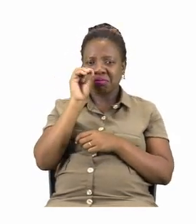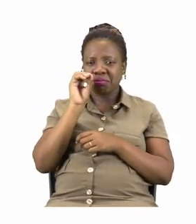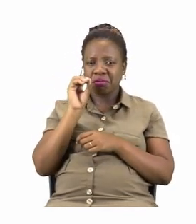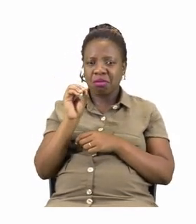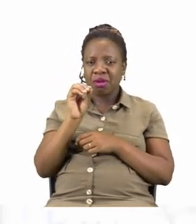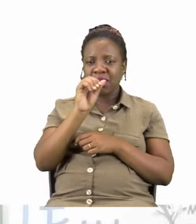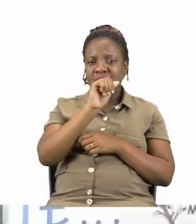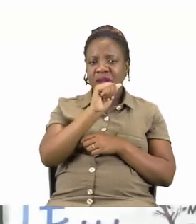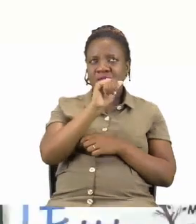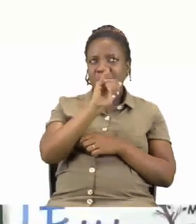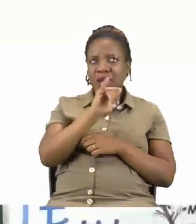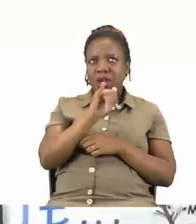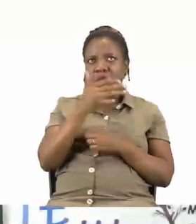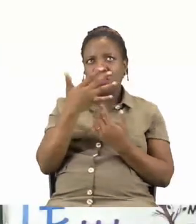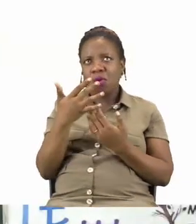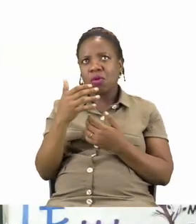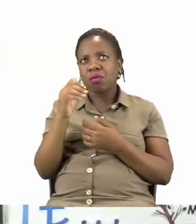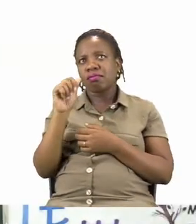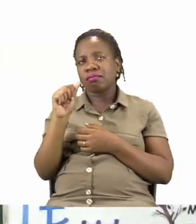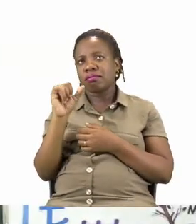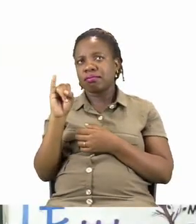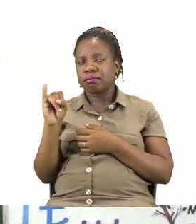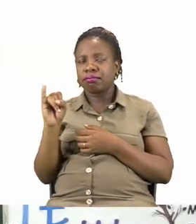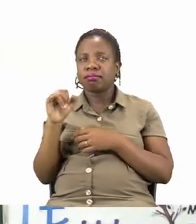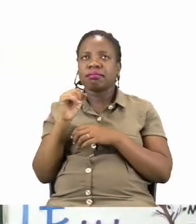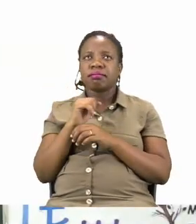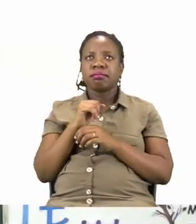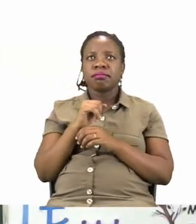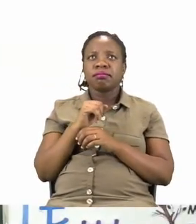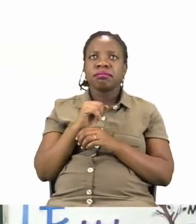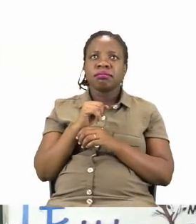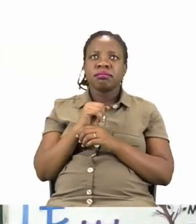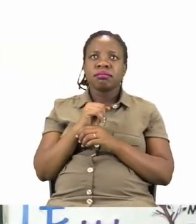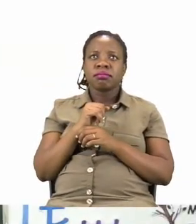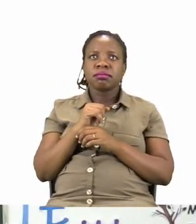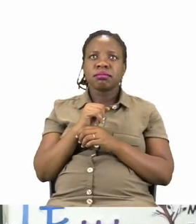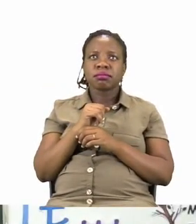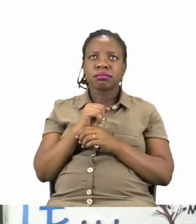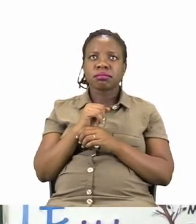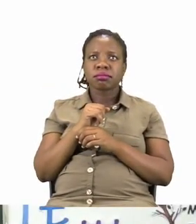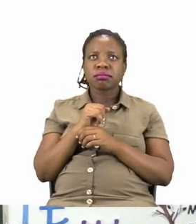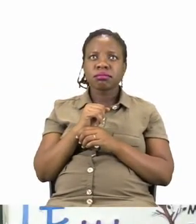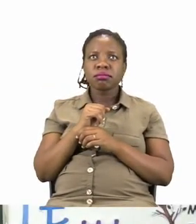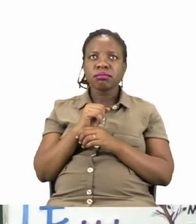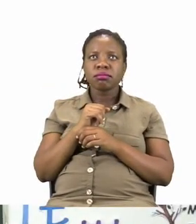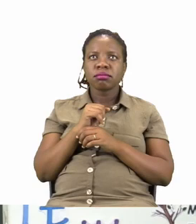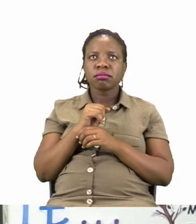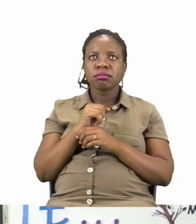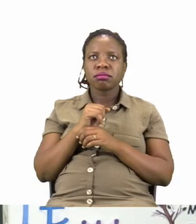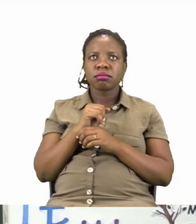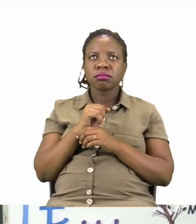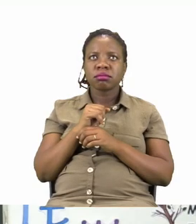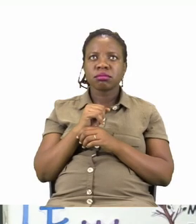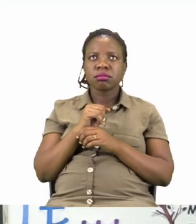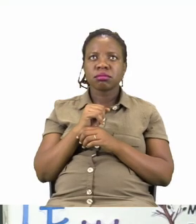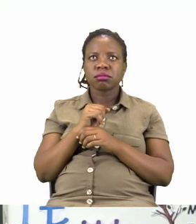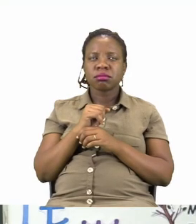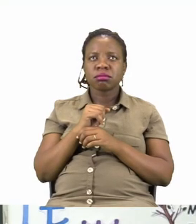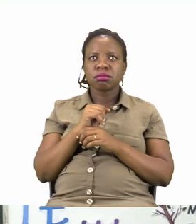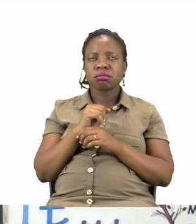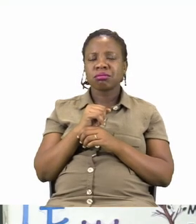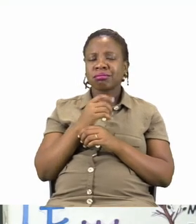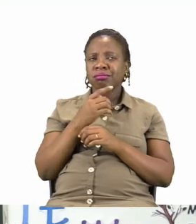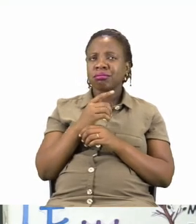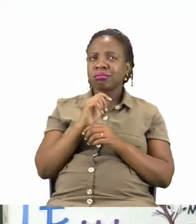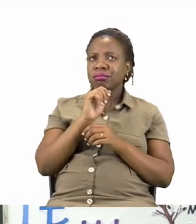these sentences on the board. Now the first sentence reads, Ben has a